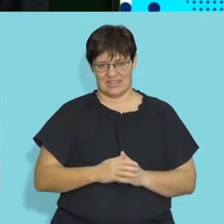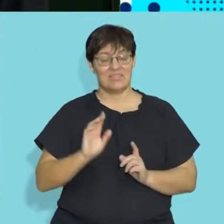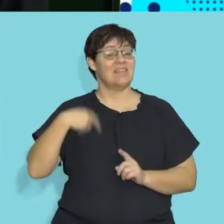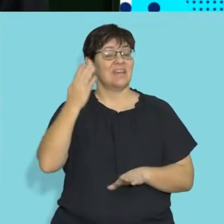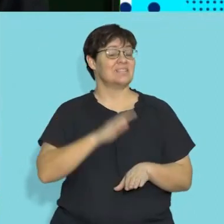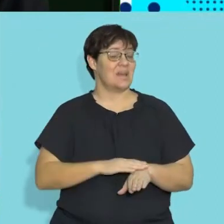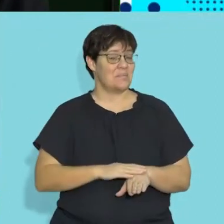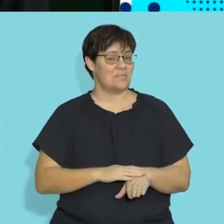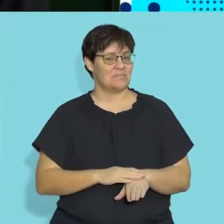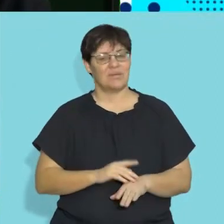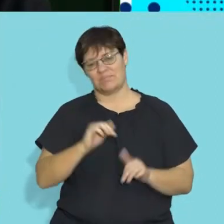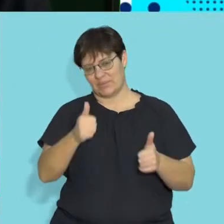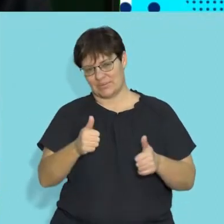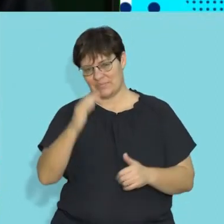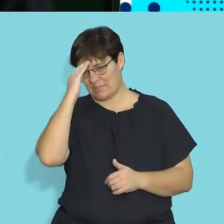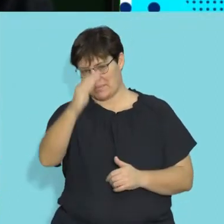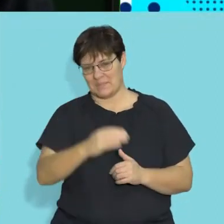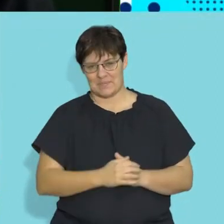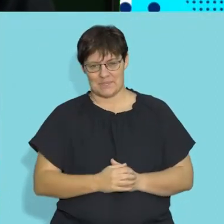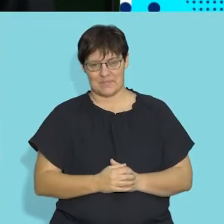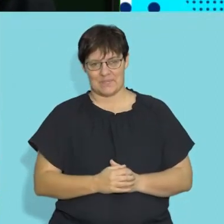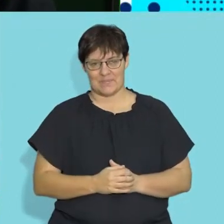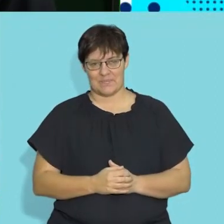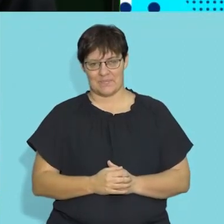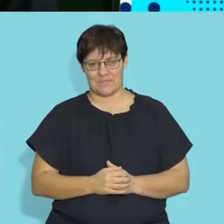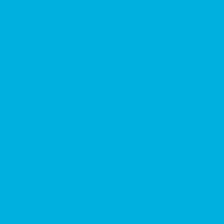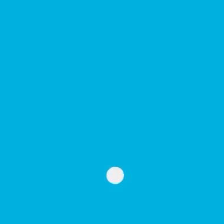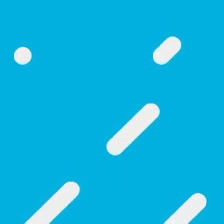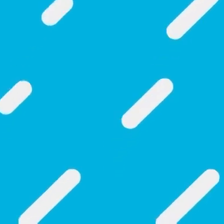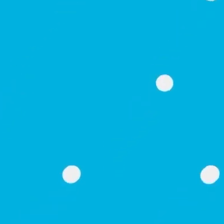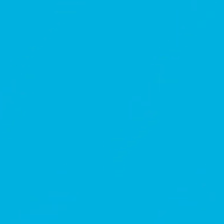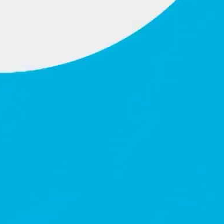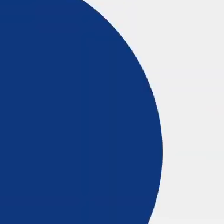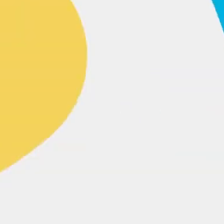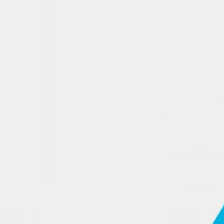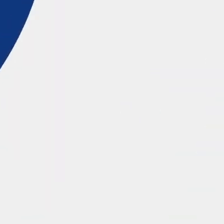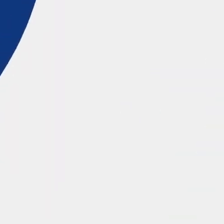stars. Until the next time, be good. Goodbye.